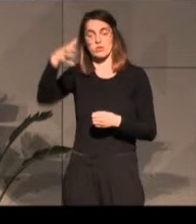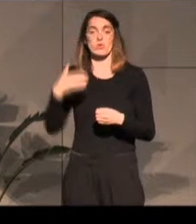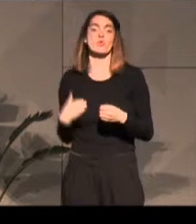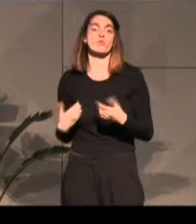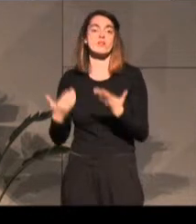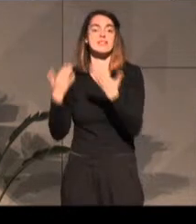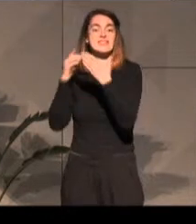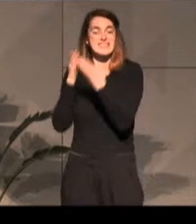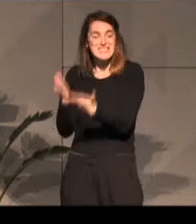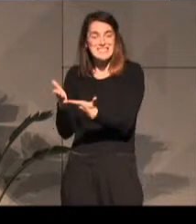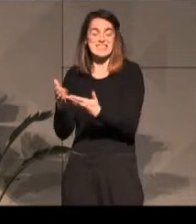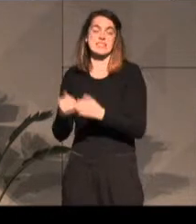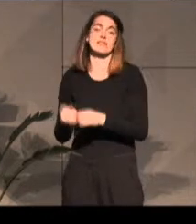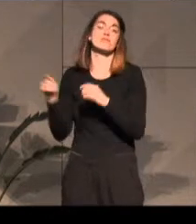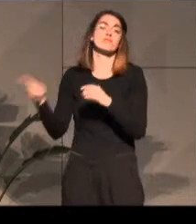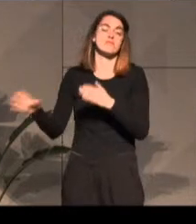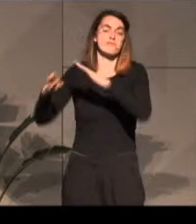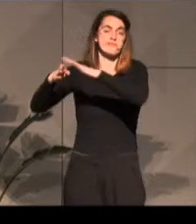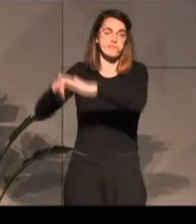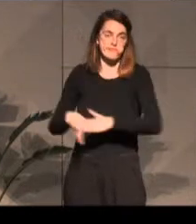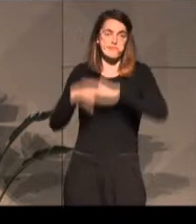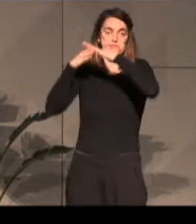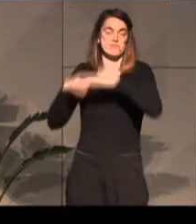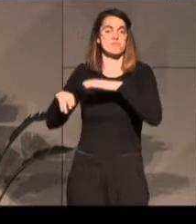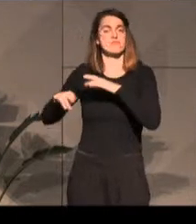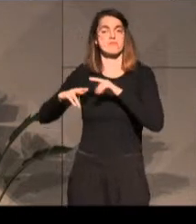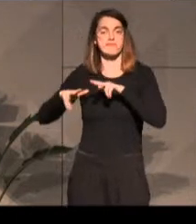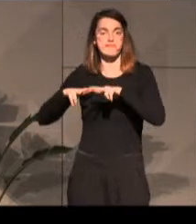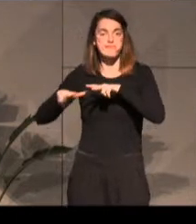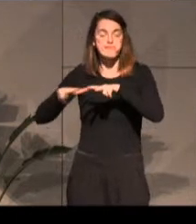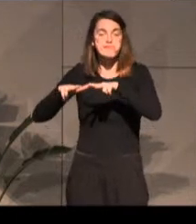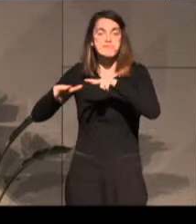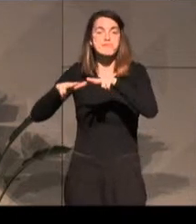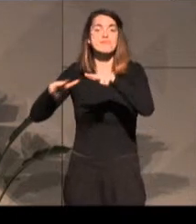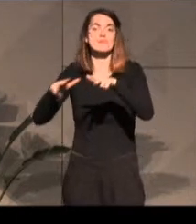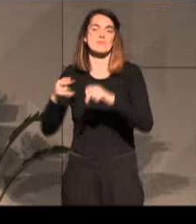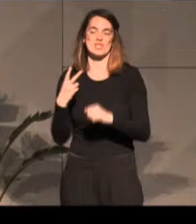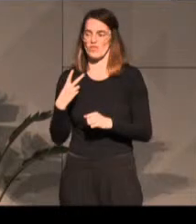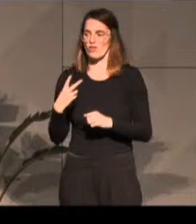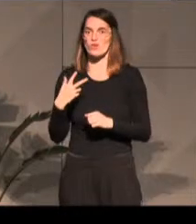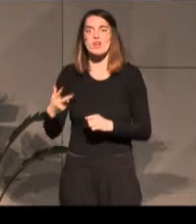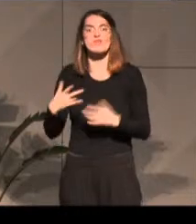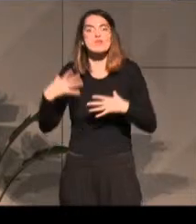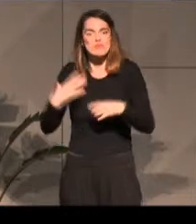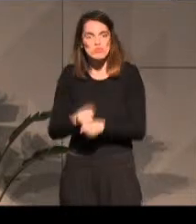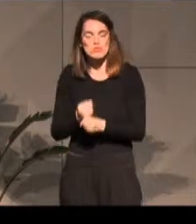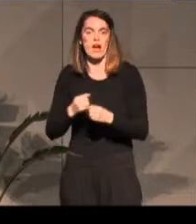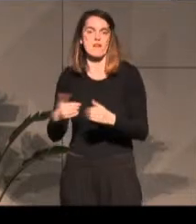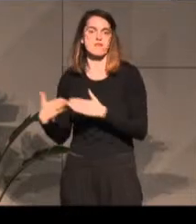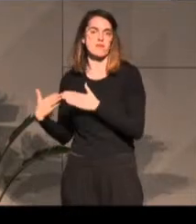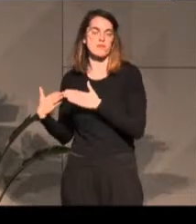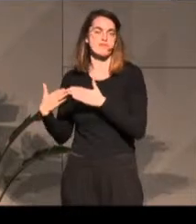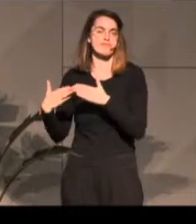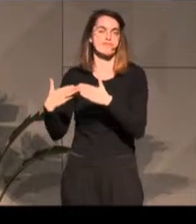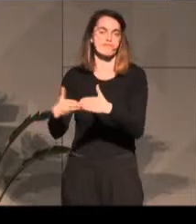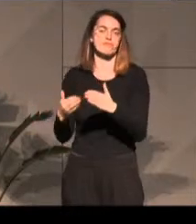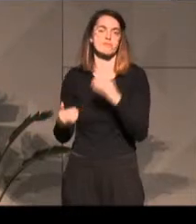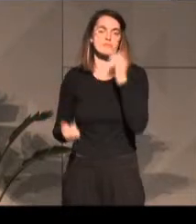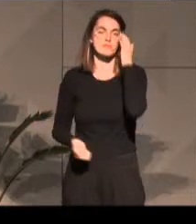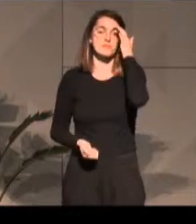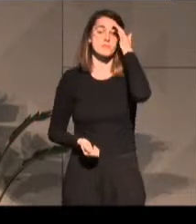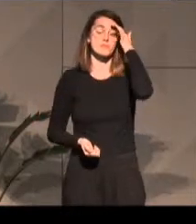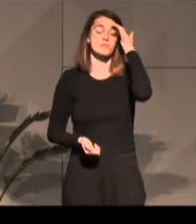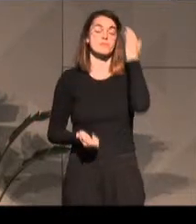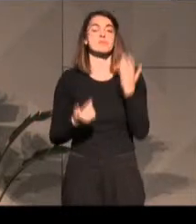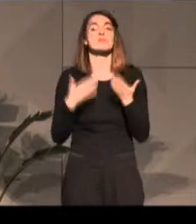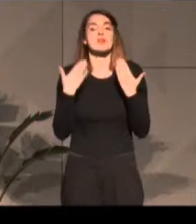Research, they usually have bureaucratic structures that have to be abided by. They were so reduced that